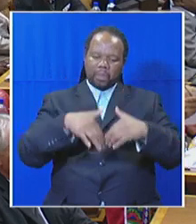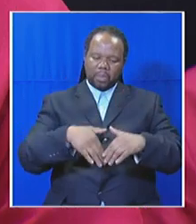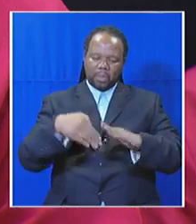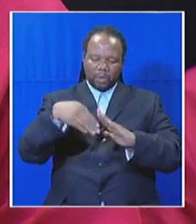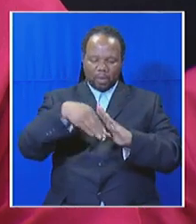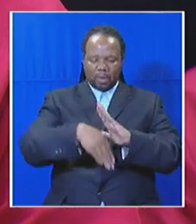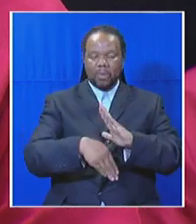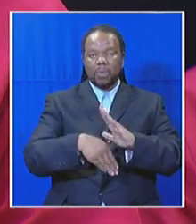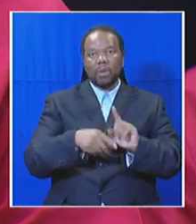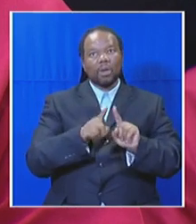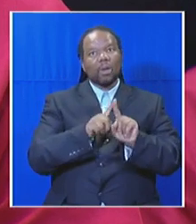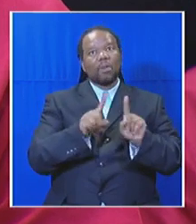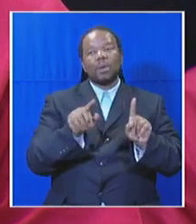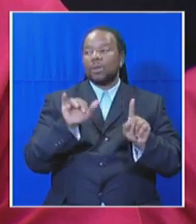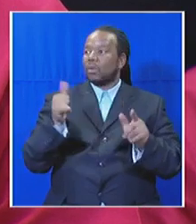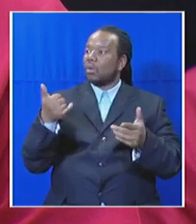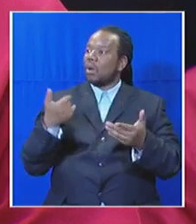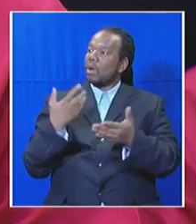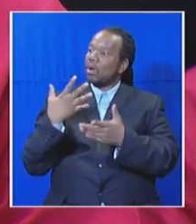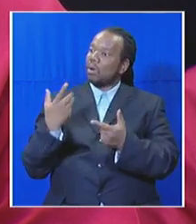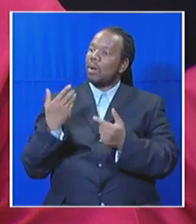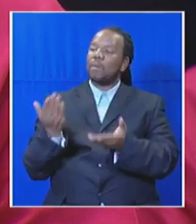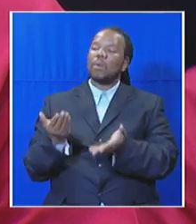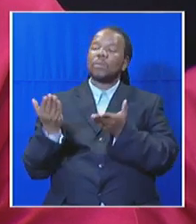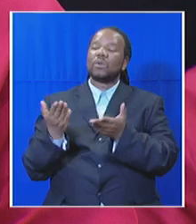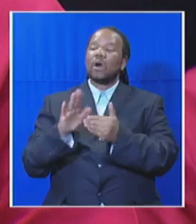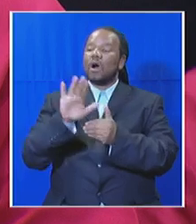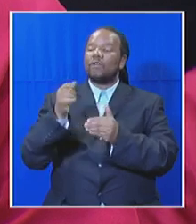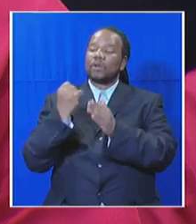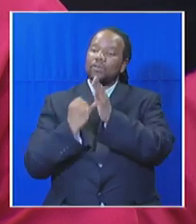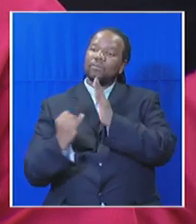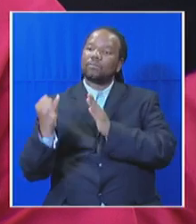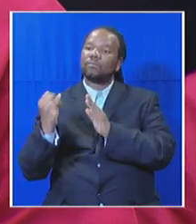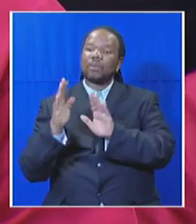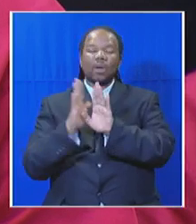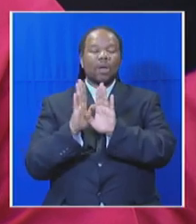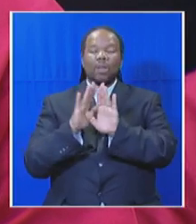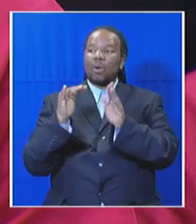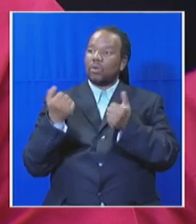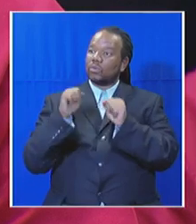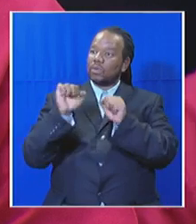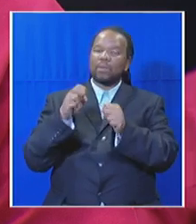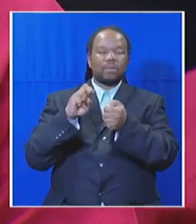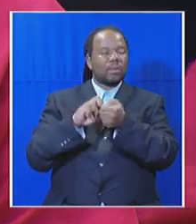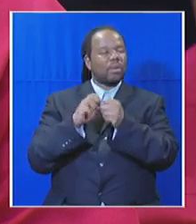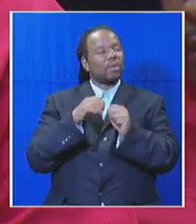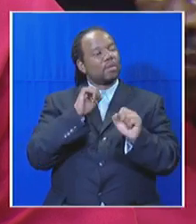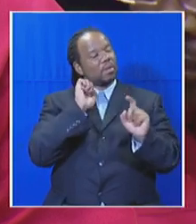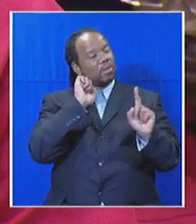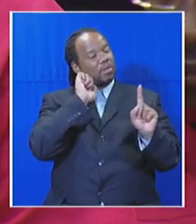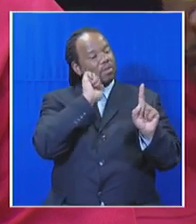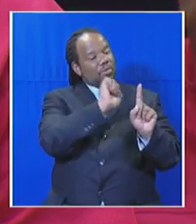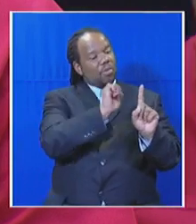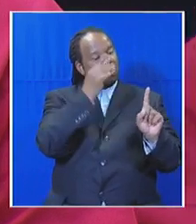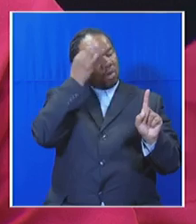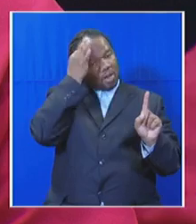promoting African sovereignty and African solutions to African problems. It was your government, Mr. President, who